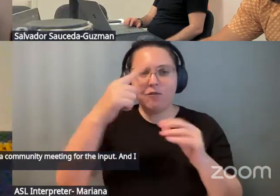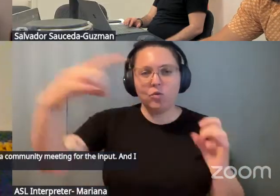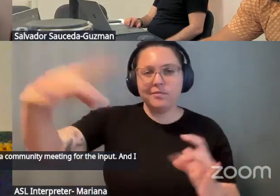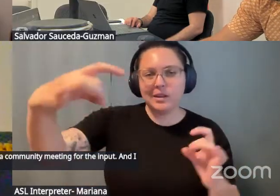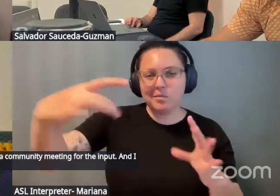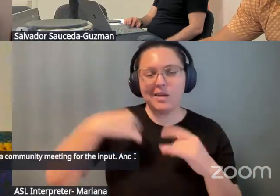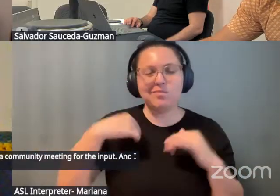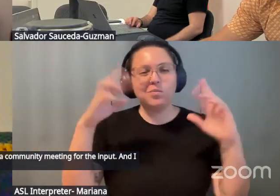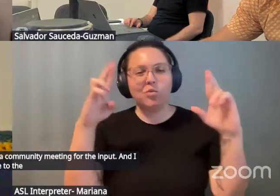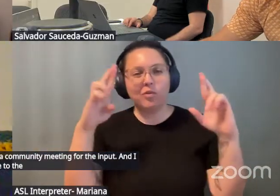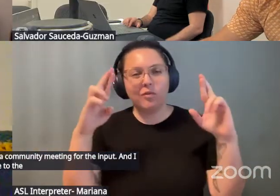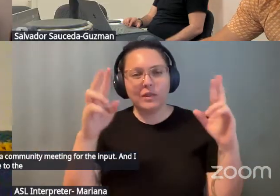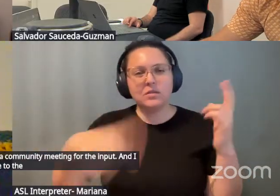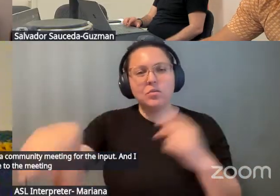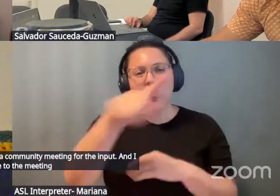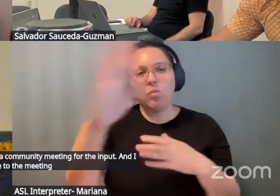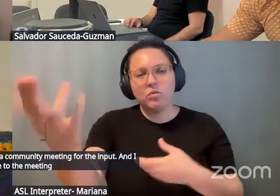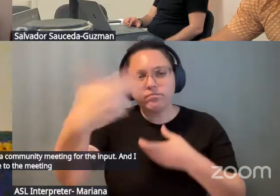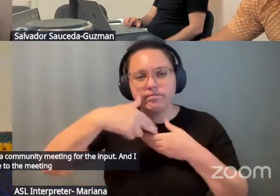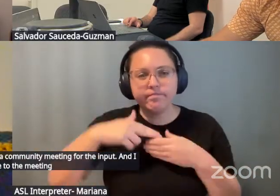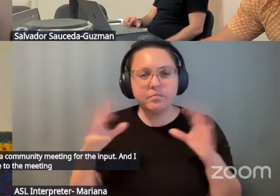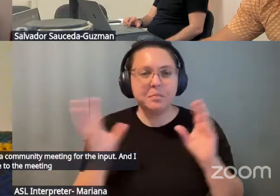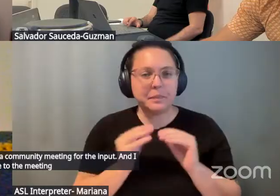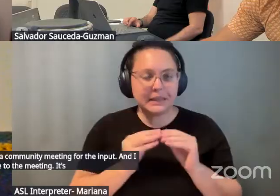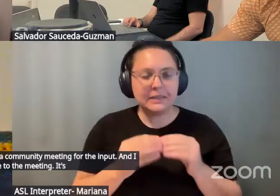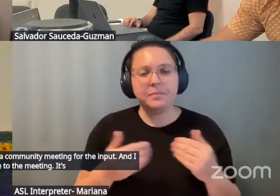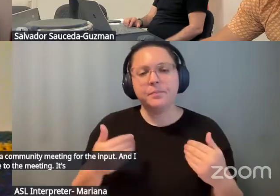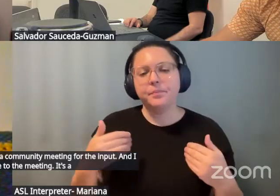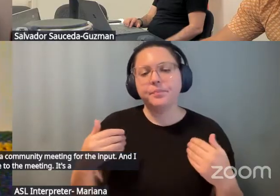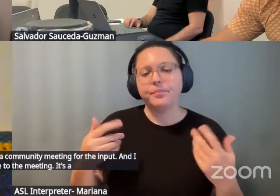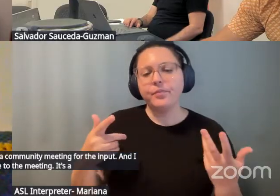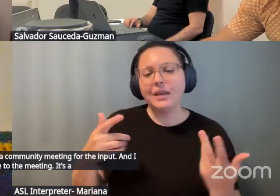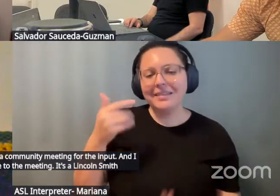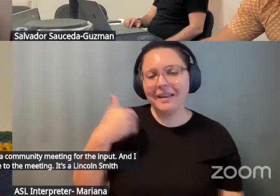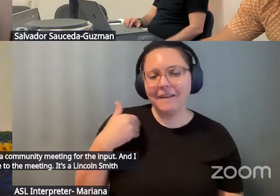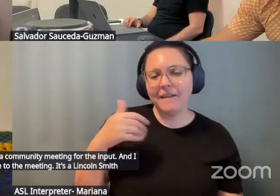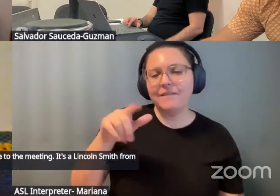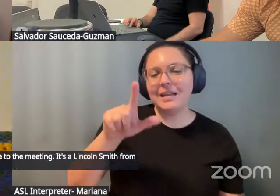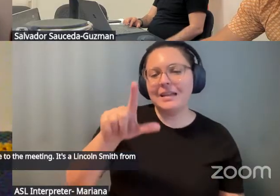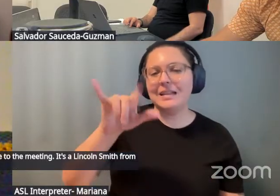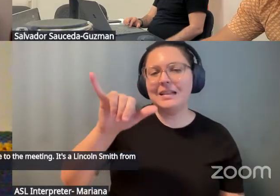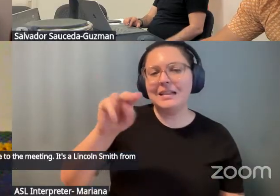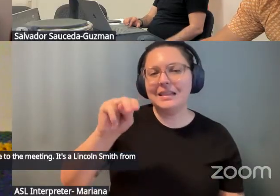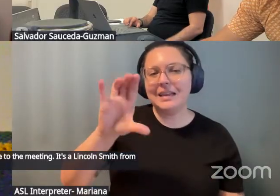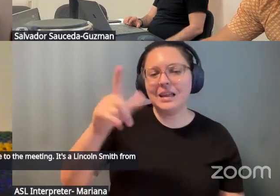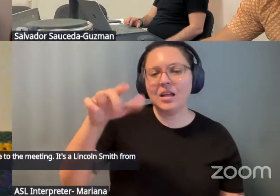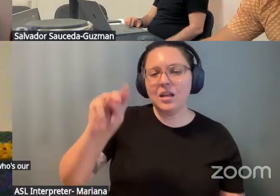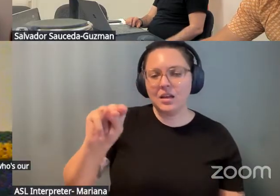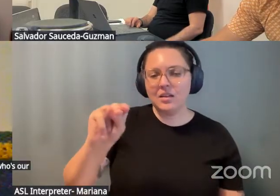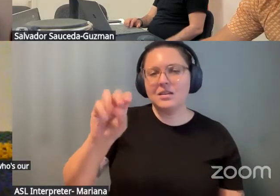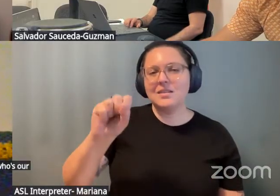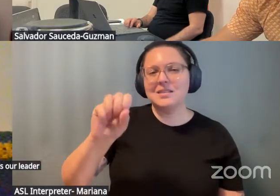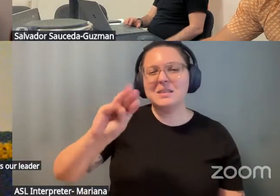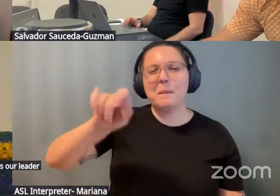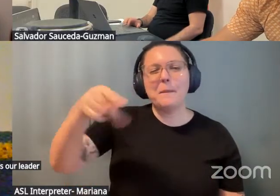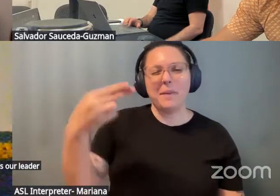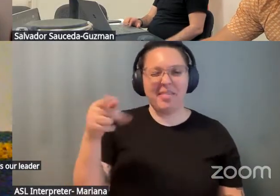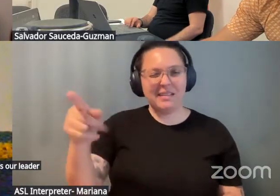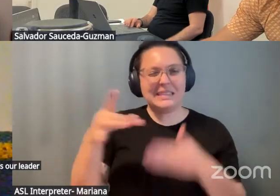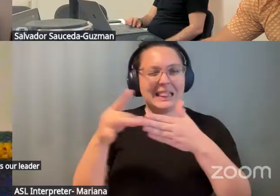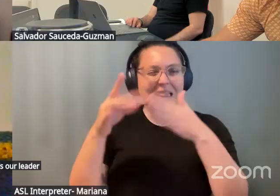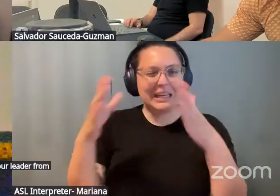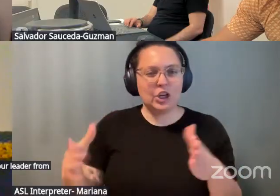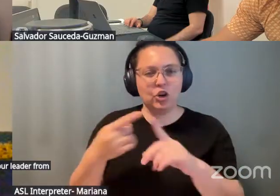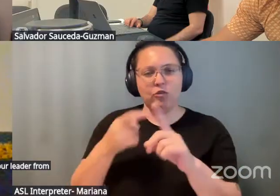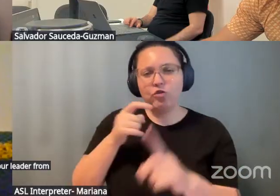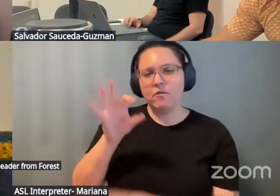to the meeting. It's Lincoln Smith from Forested, who's our leader from Forested.